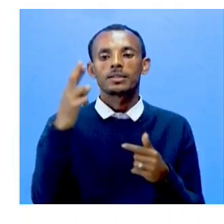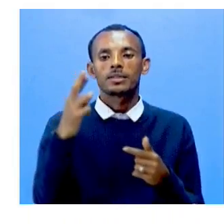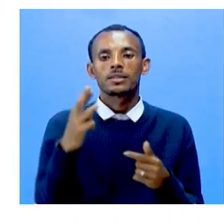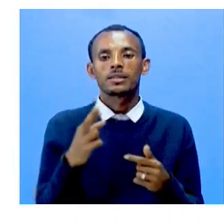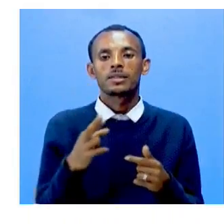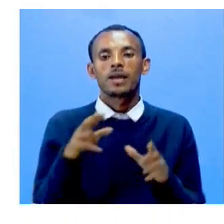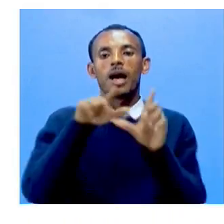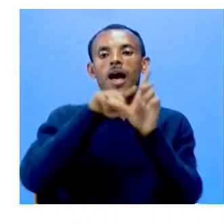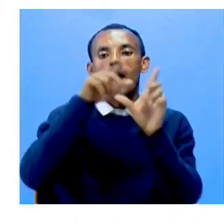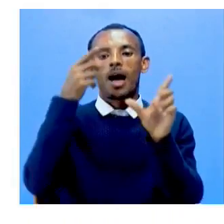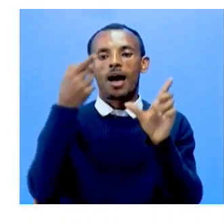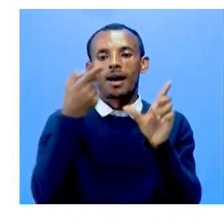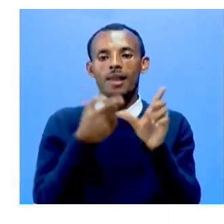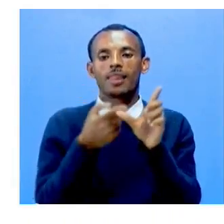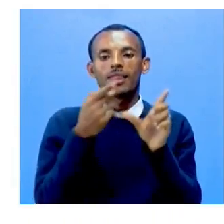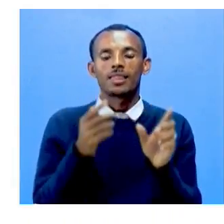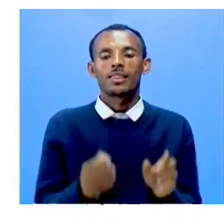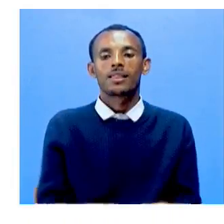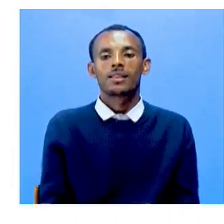angle.